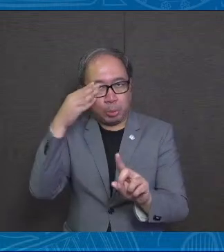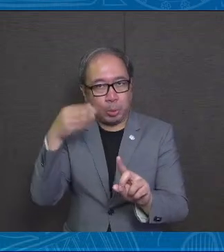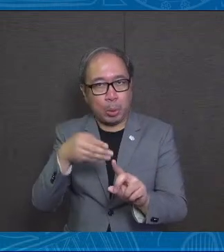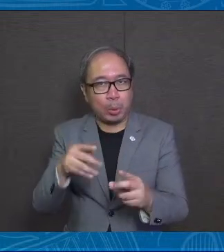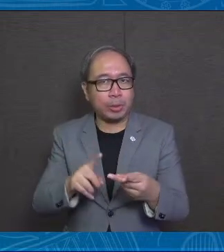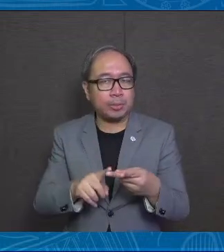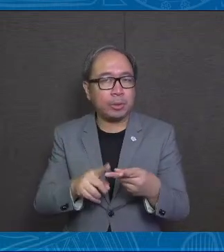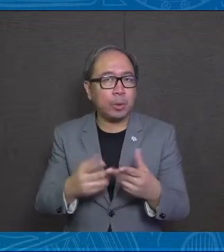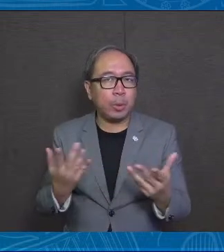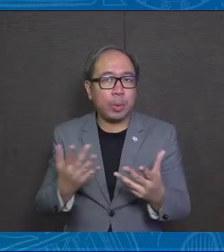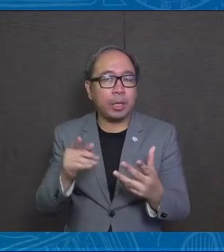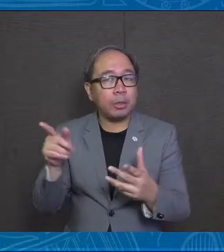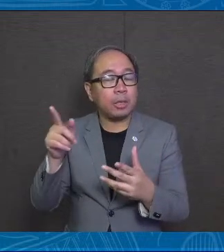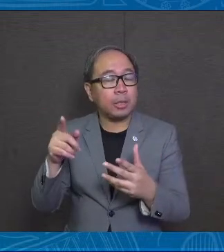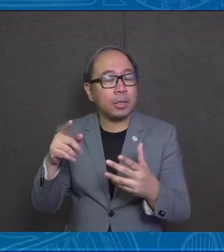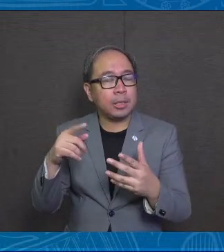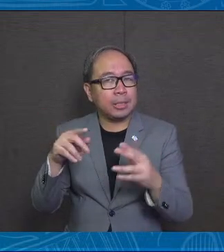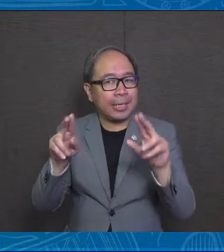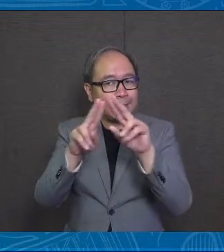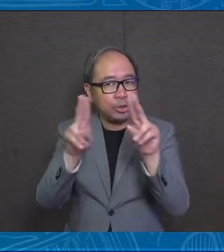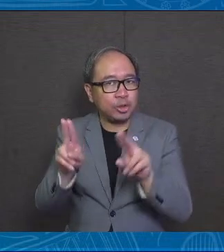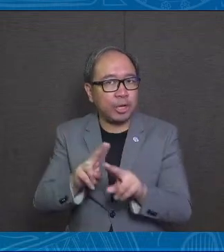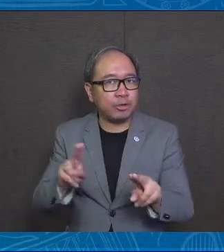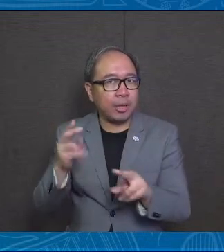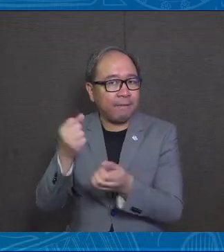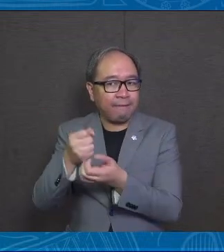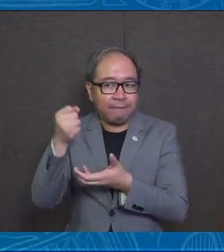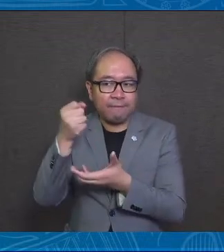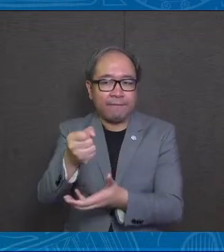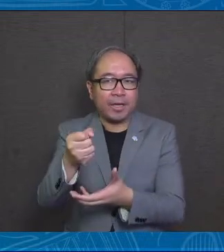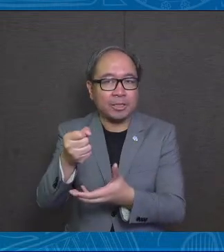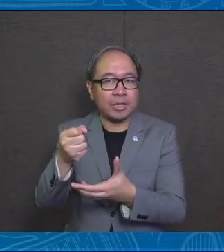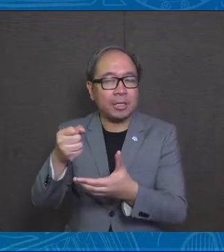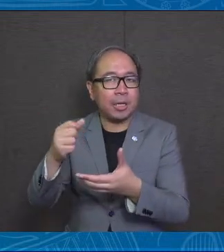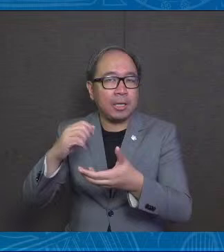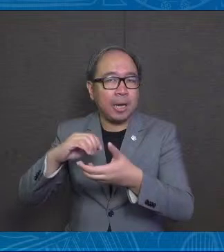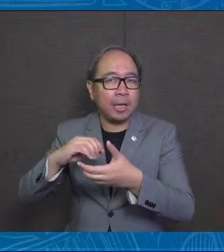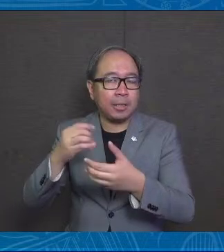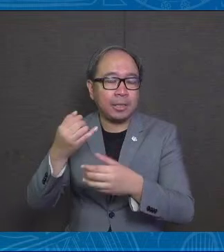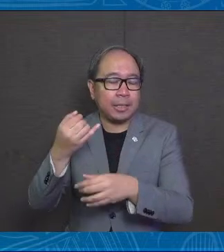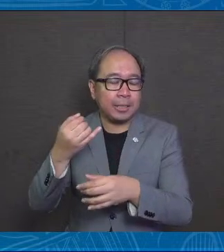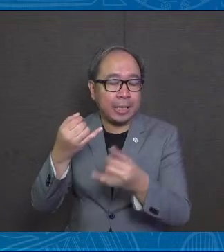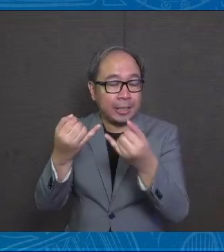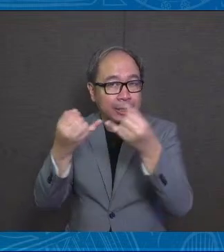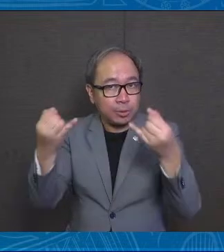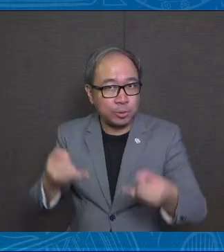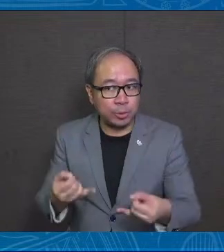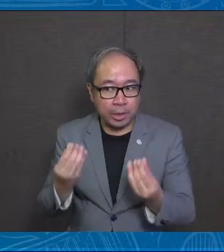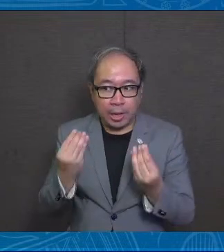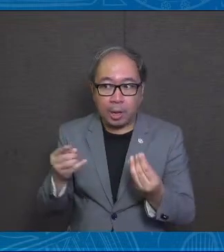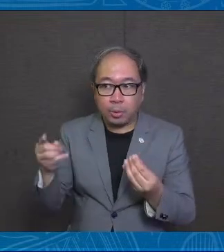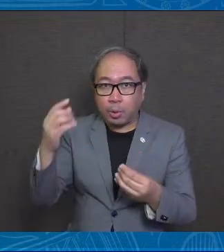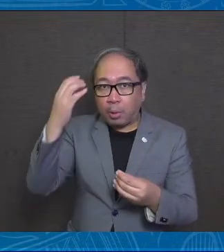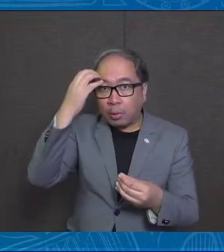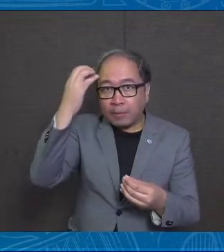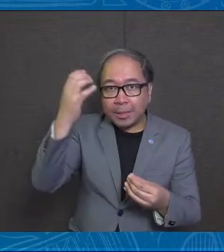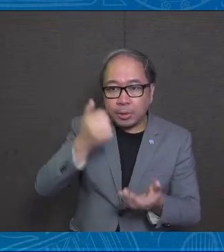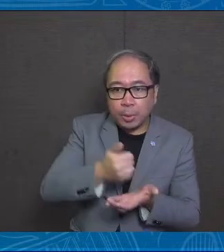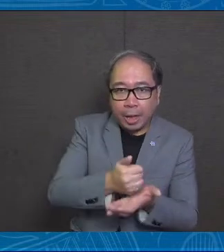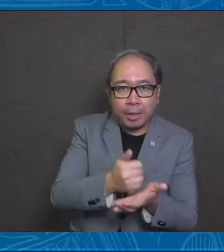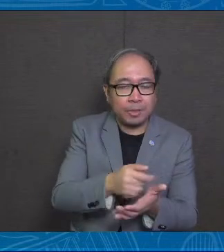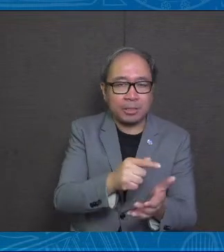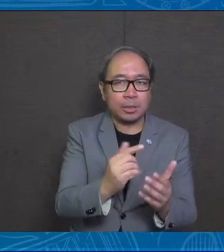role of international financial institutions and how they can help governments, especially those with physical constraints and